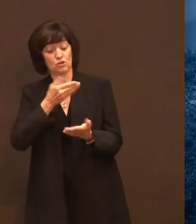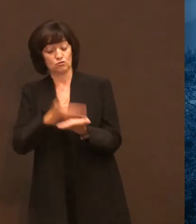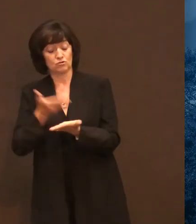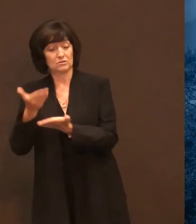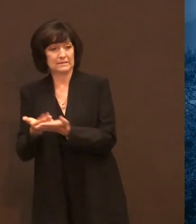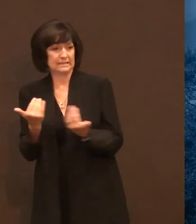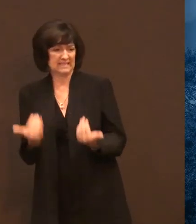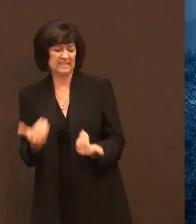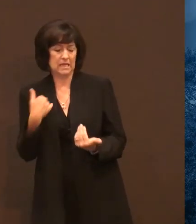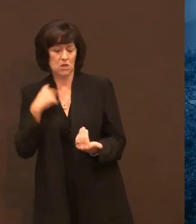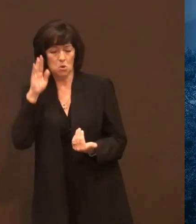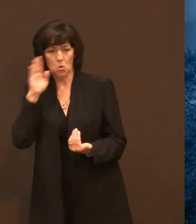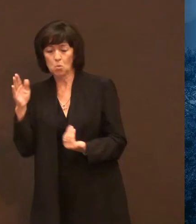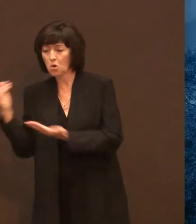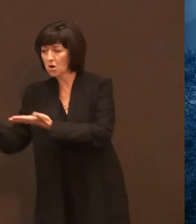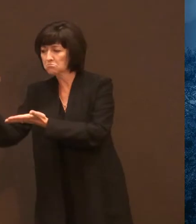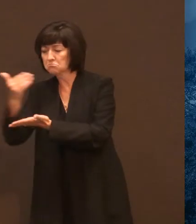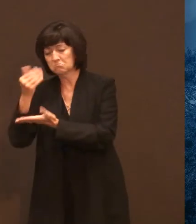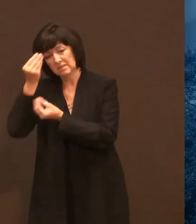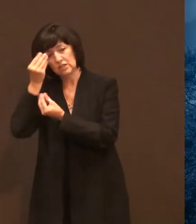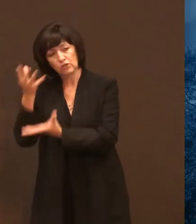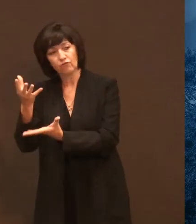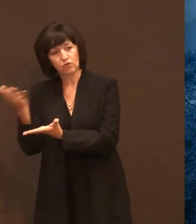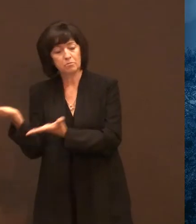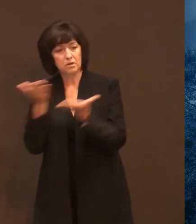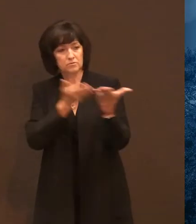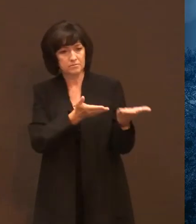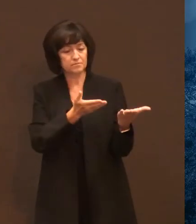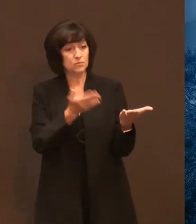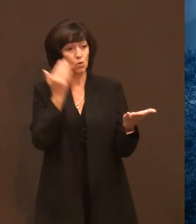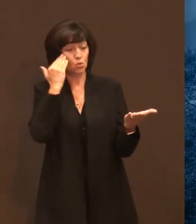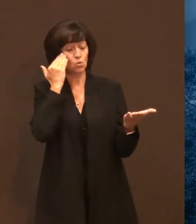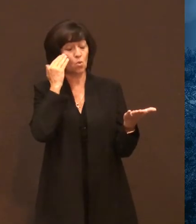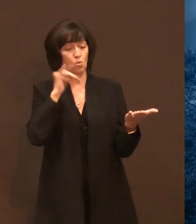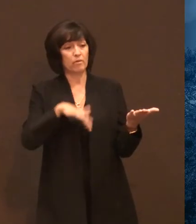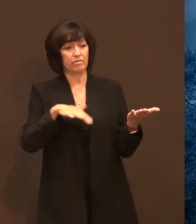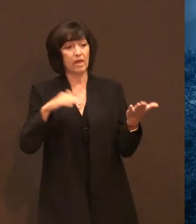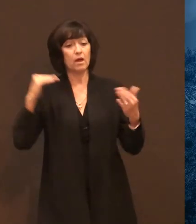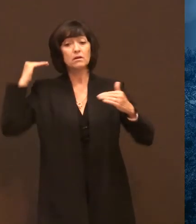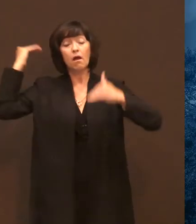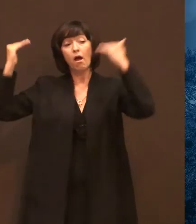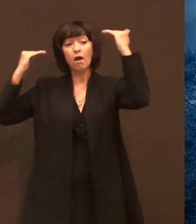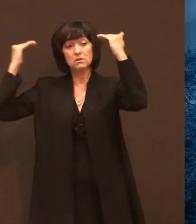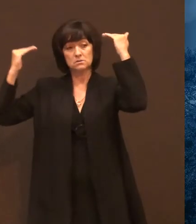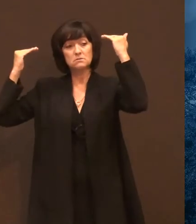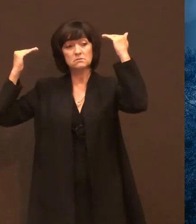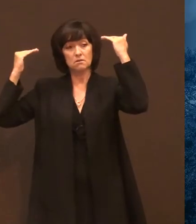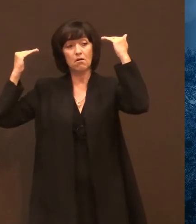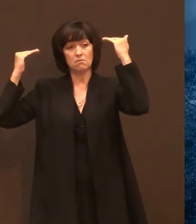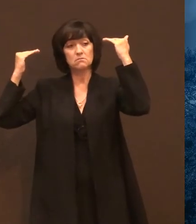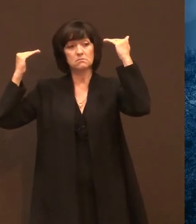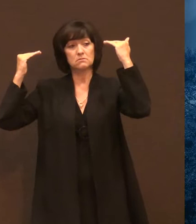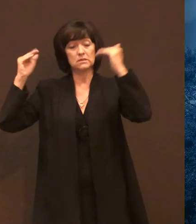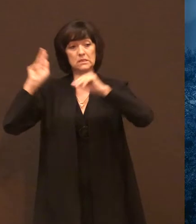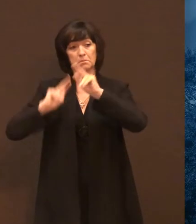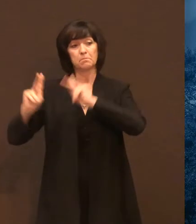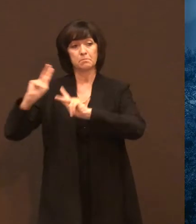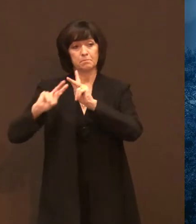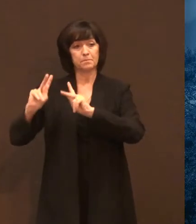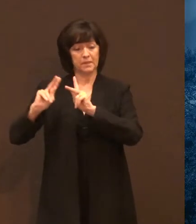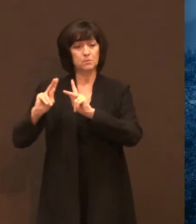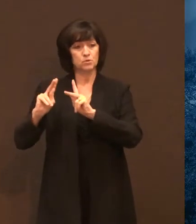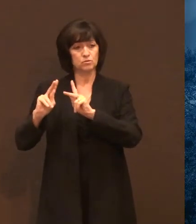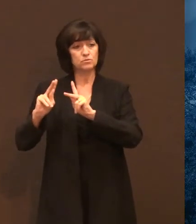know is that in the adult population for Blacks and Hispanic, the result has not been like it has more